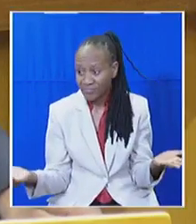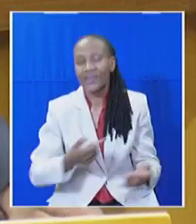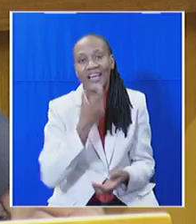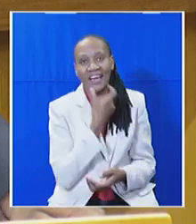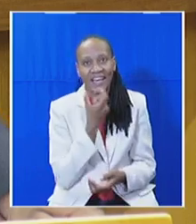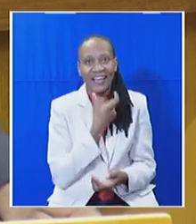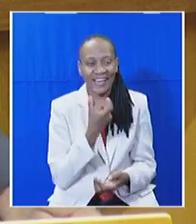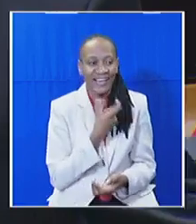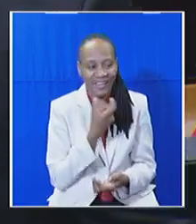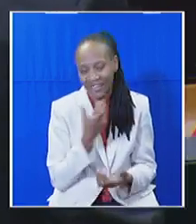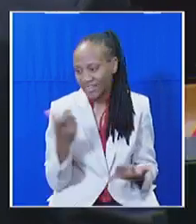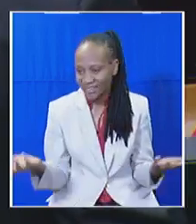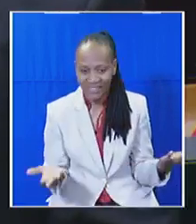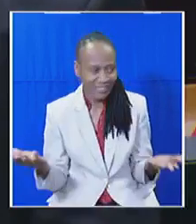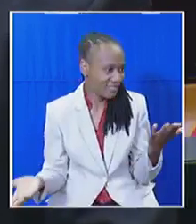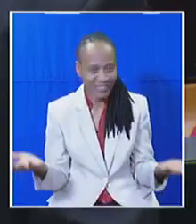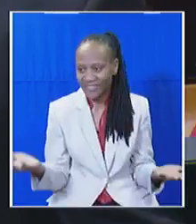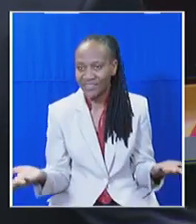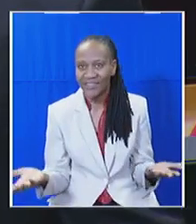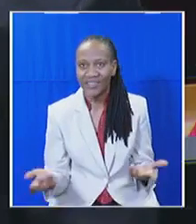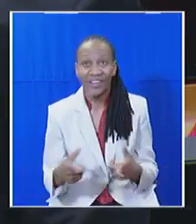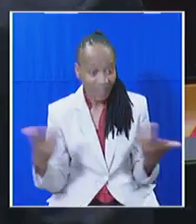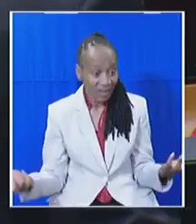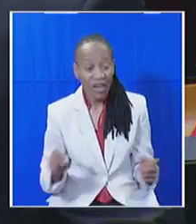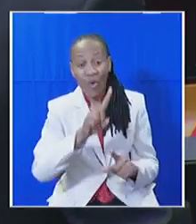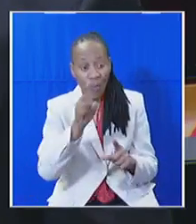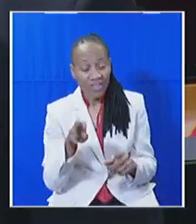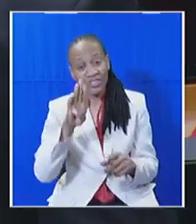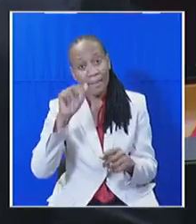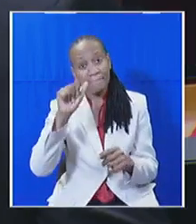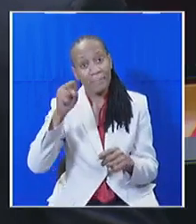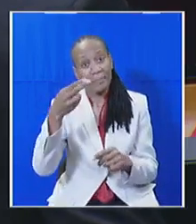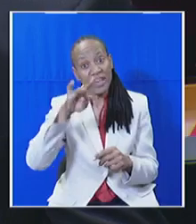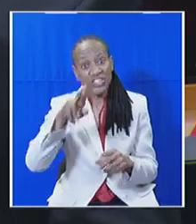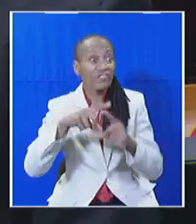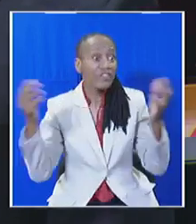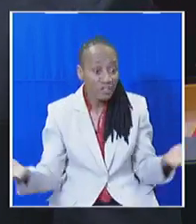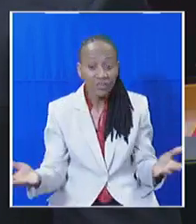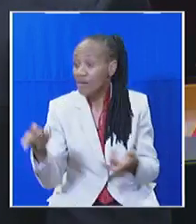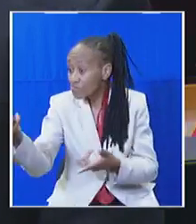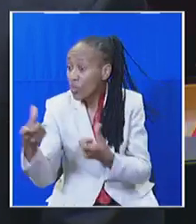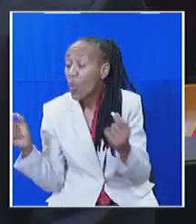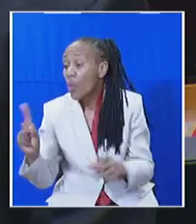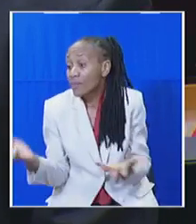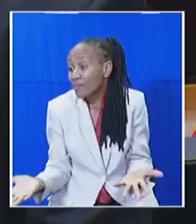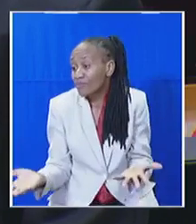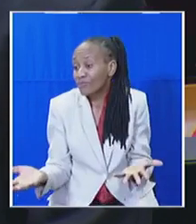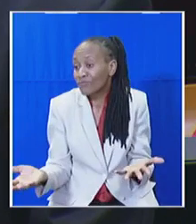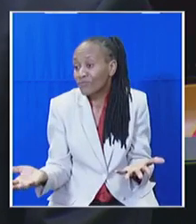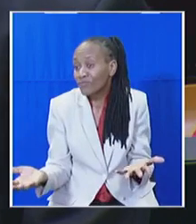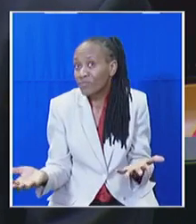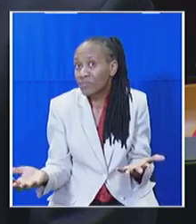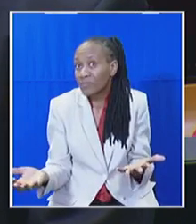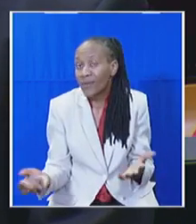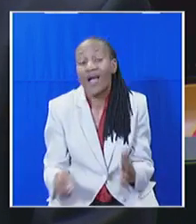there's nothing that's going to happen. The question about al-Bashir has been answered, and then what? There is a rule permanently to